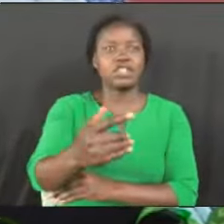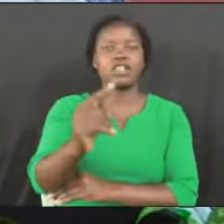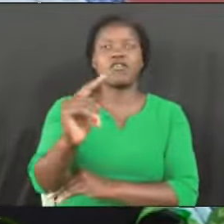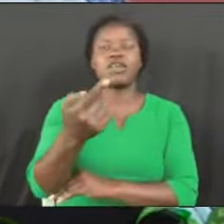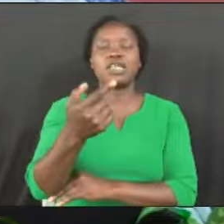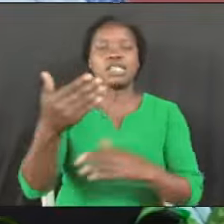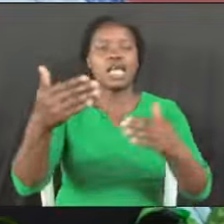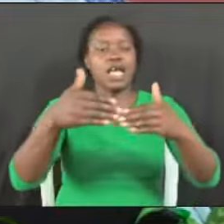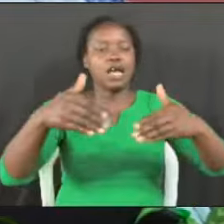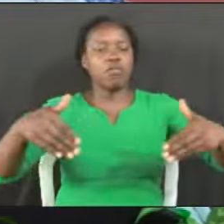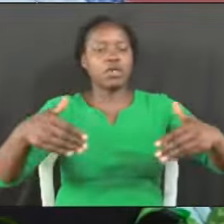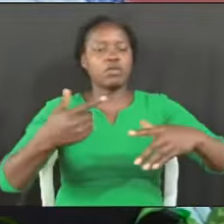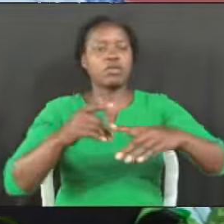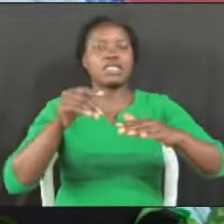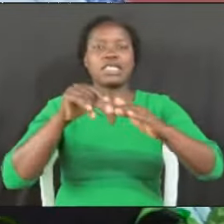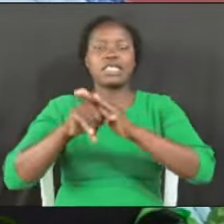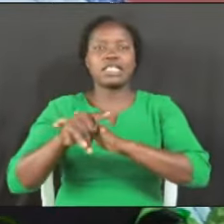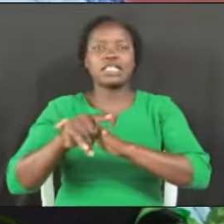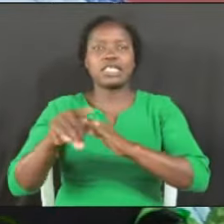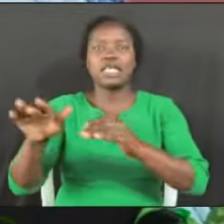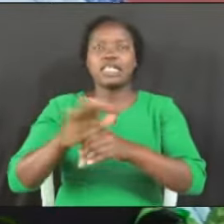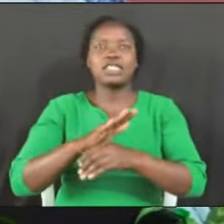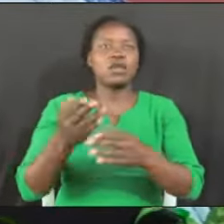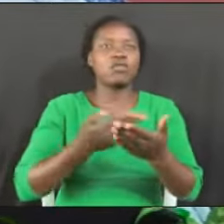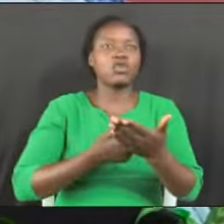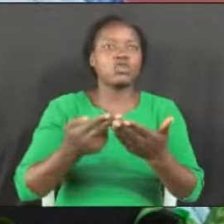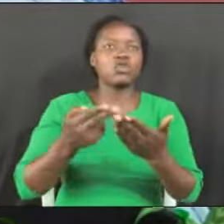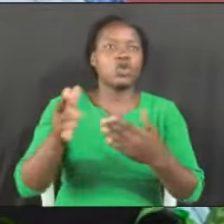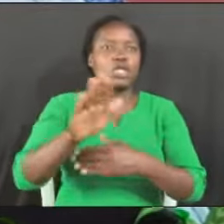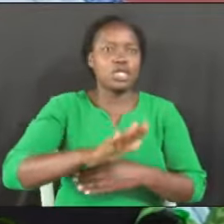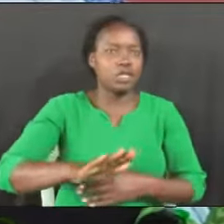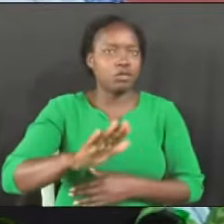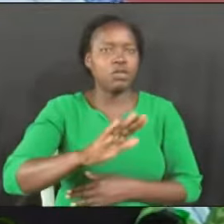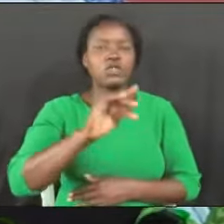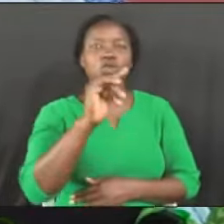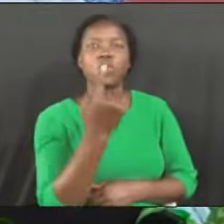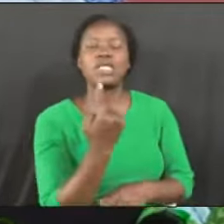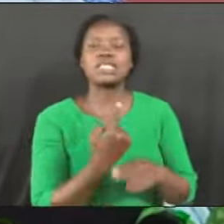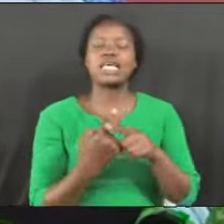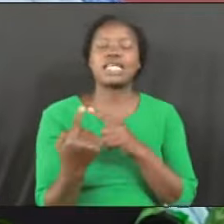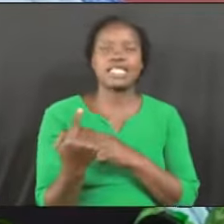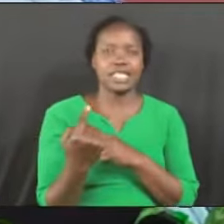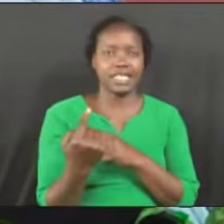but entered that most holy place once a year